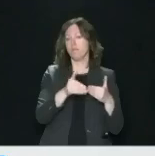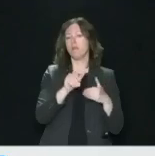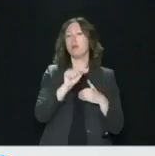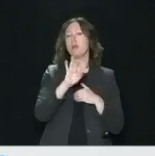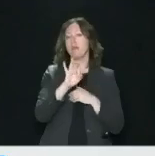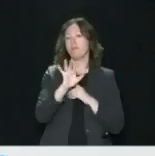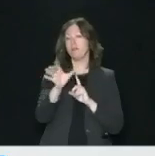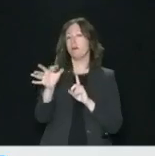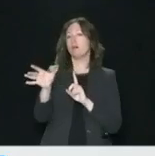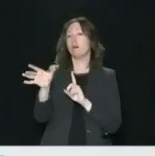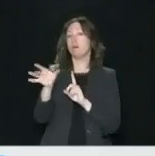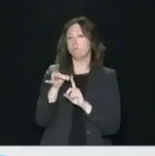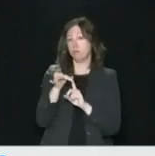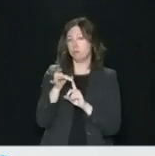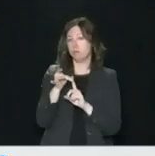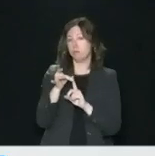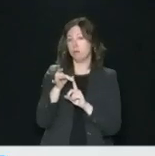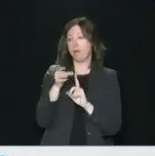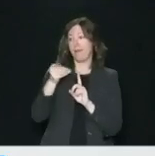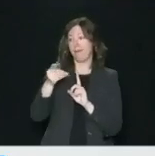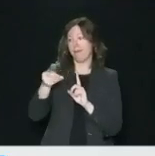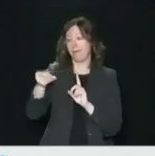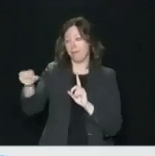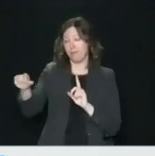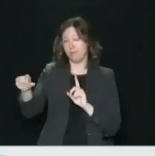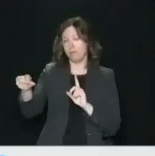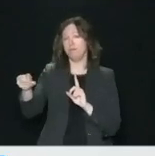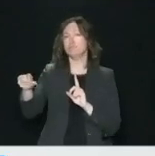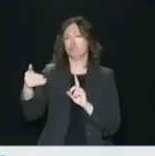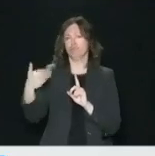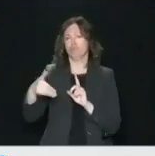those decisions. So I think that's